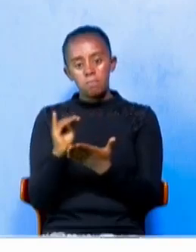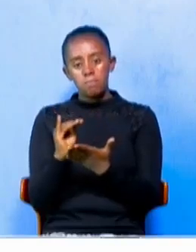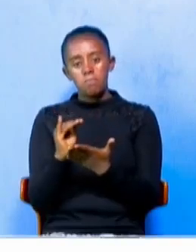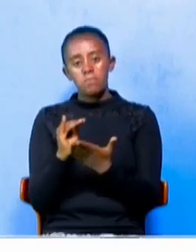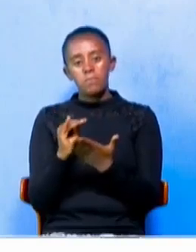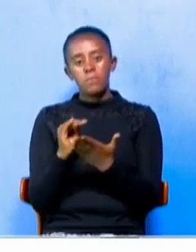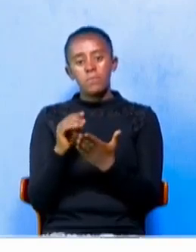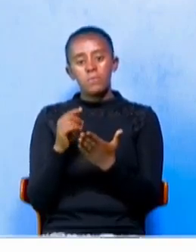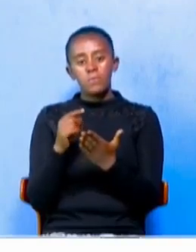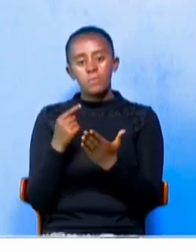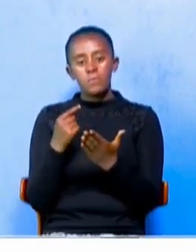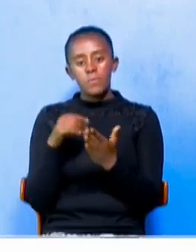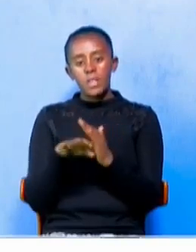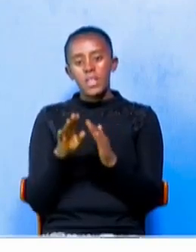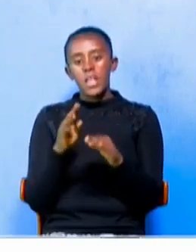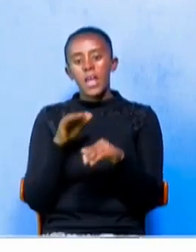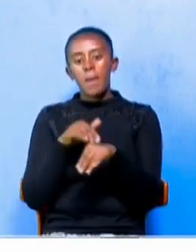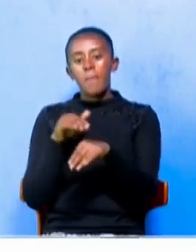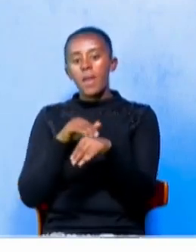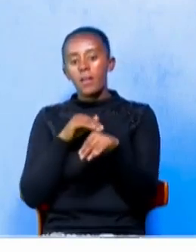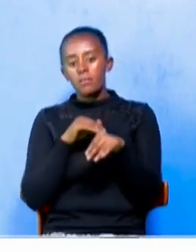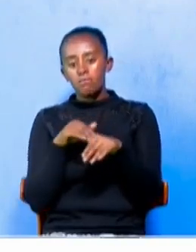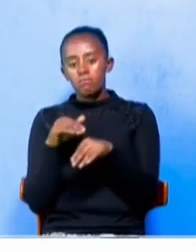in the campaign?